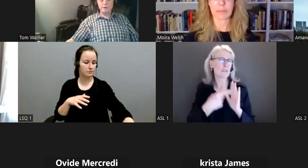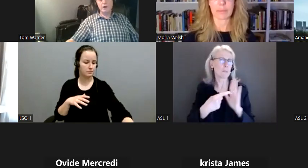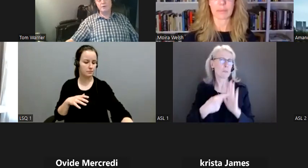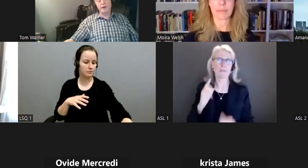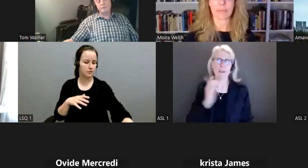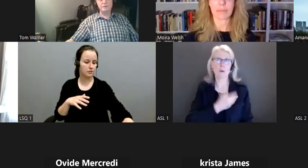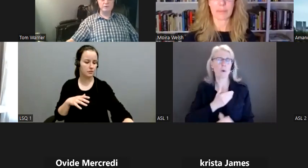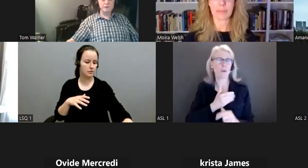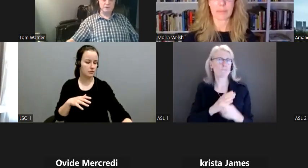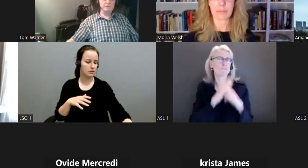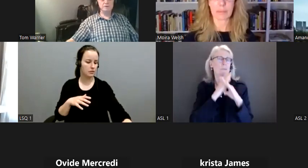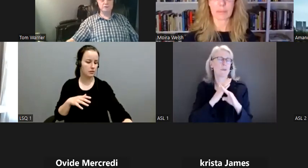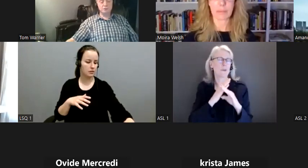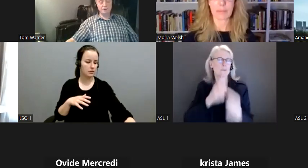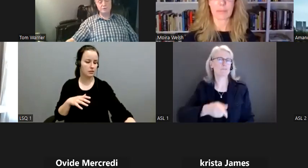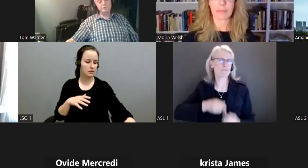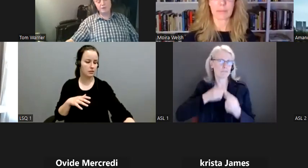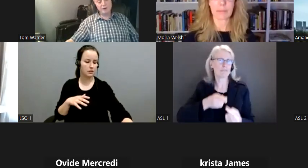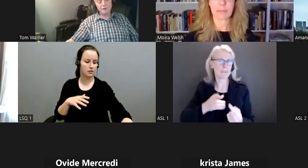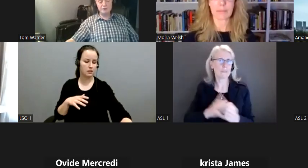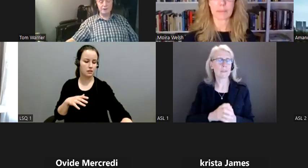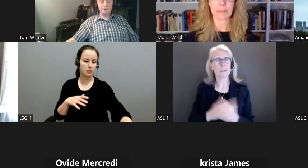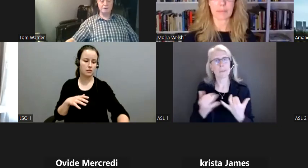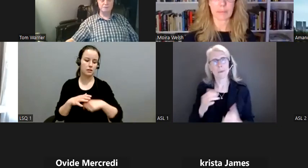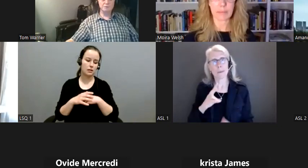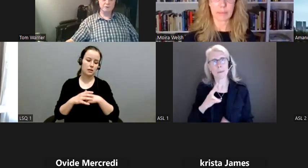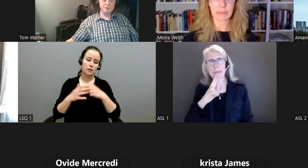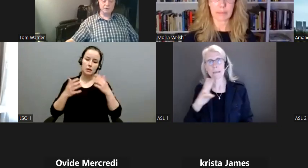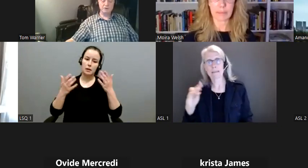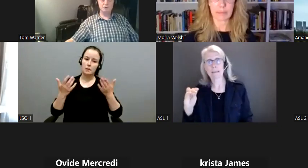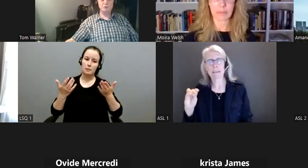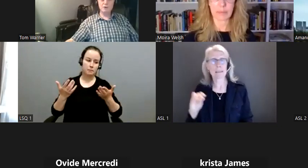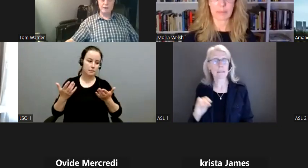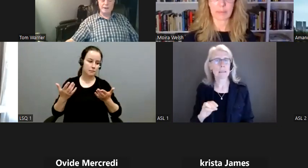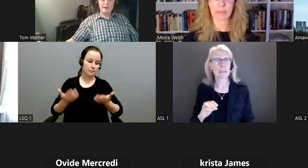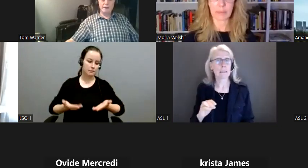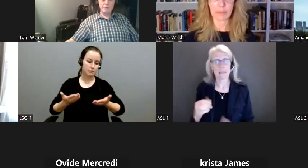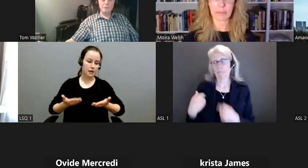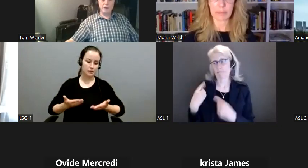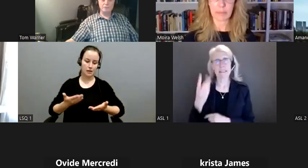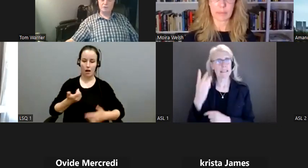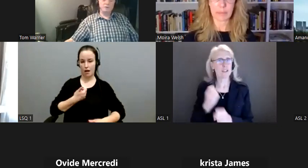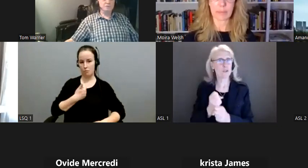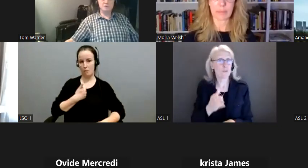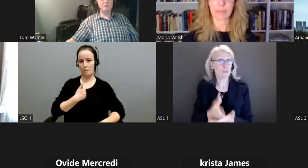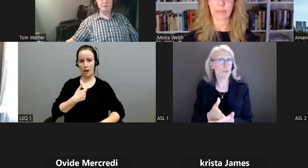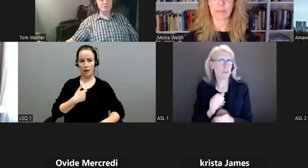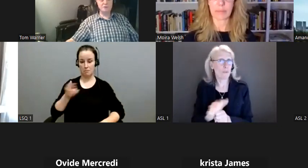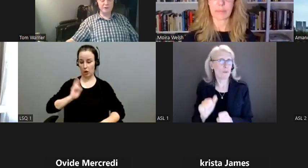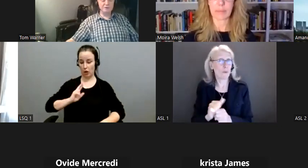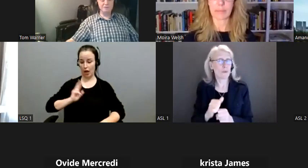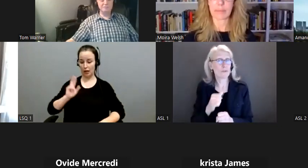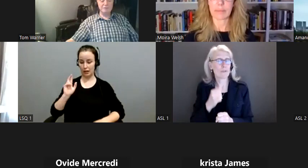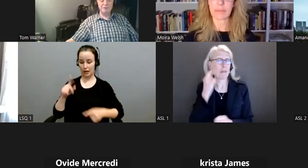Also, now that I'm 70 years old and I've been retired for 6 years, I was looking for something else